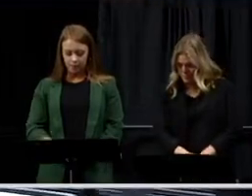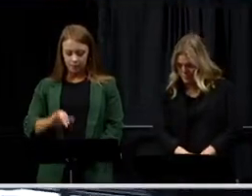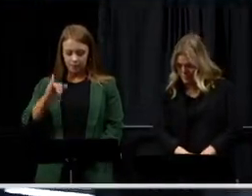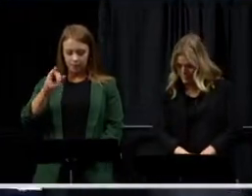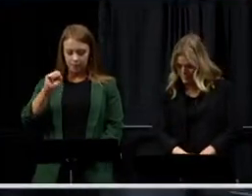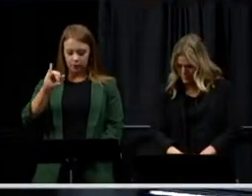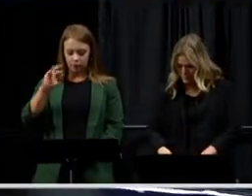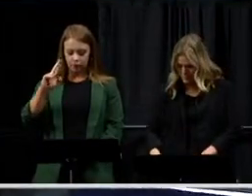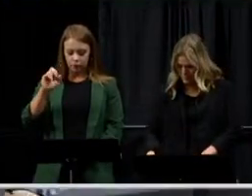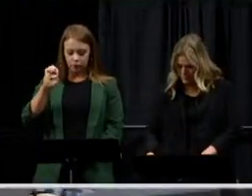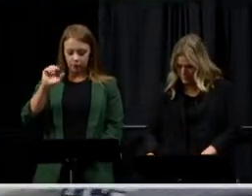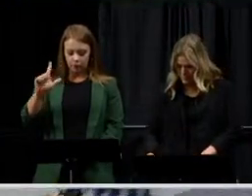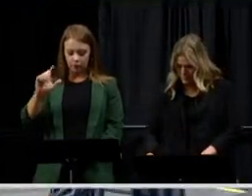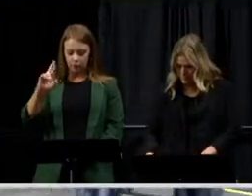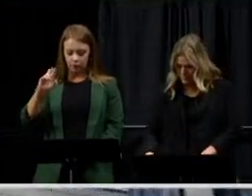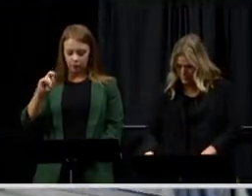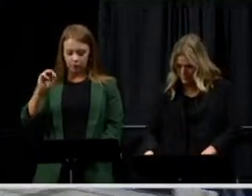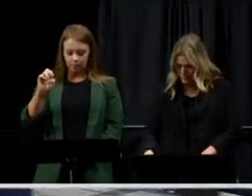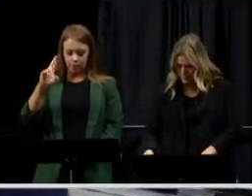Israel Chavez Romero.